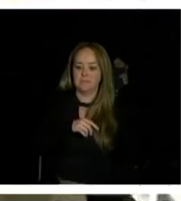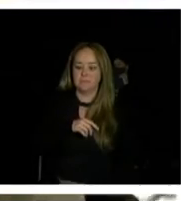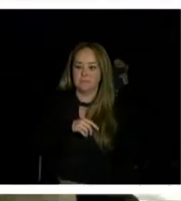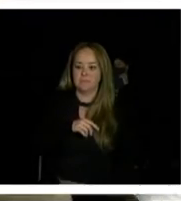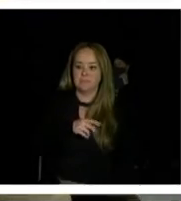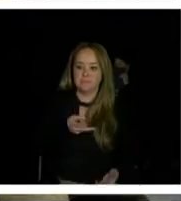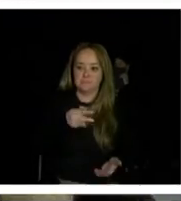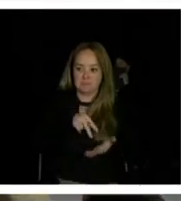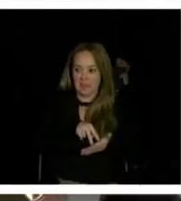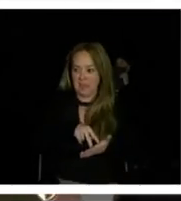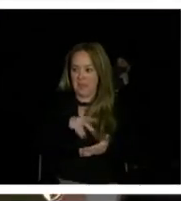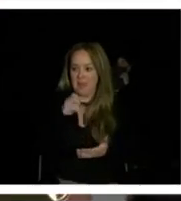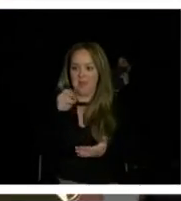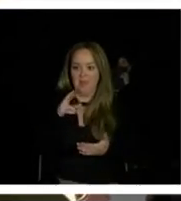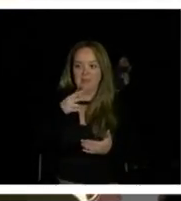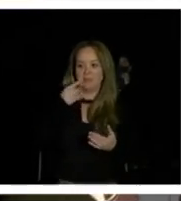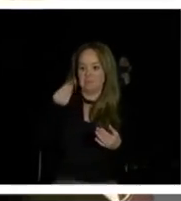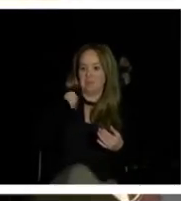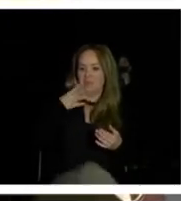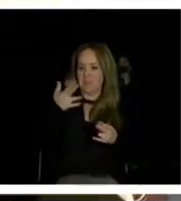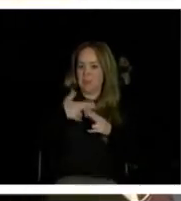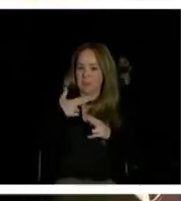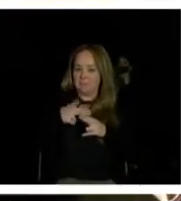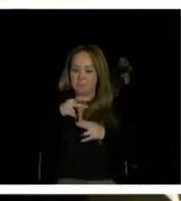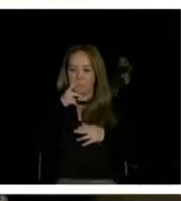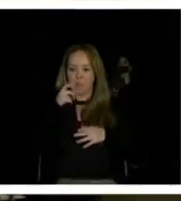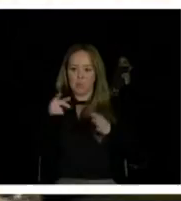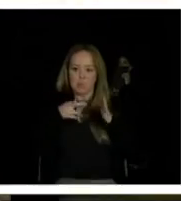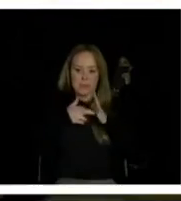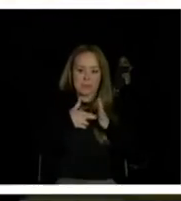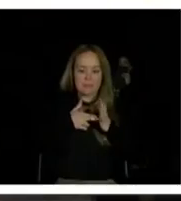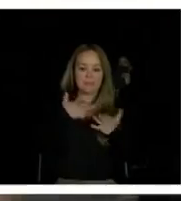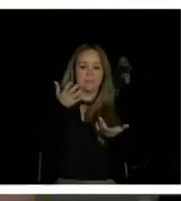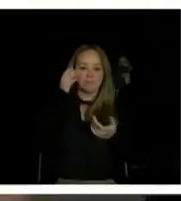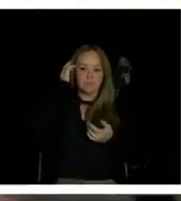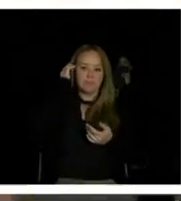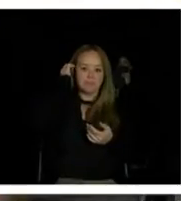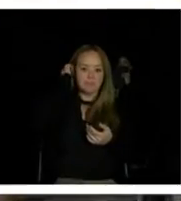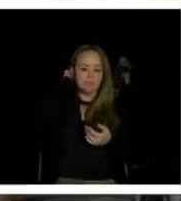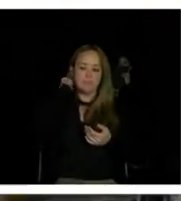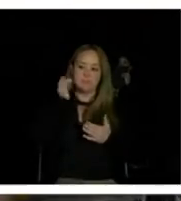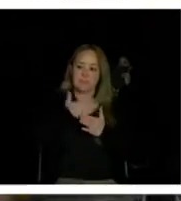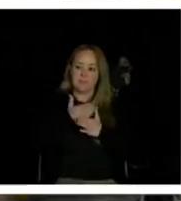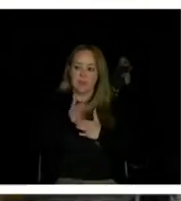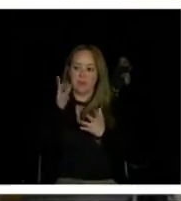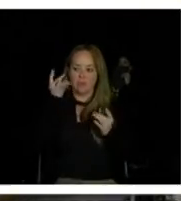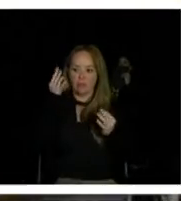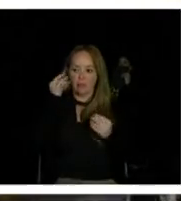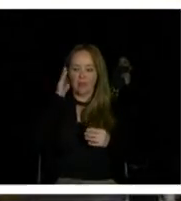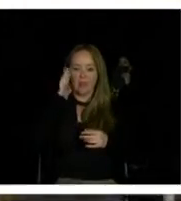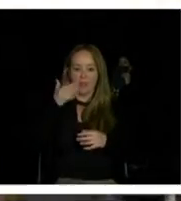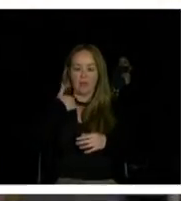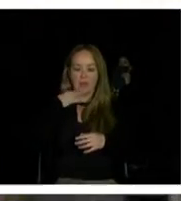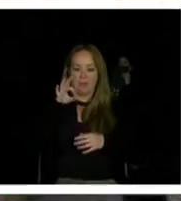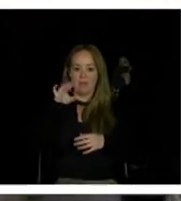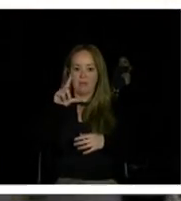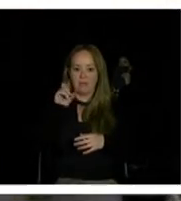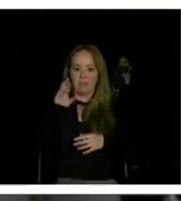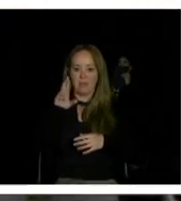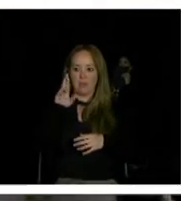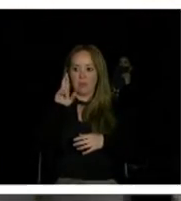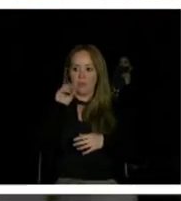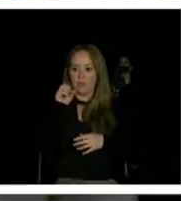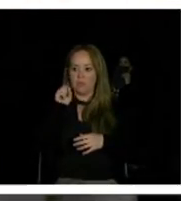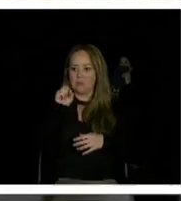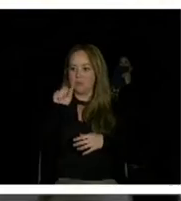Yes, stand. Give us your name. Tell us who you're representing and share Hello. Your thoughts with us. Hello, I'm Flor Rosales,